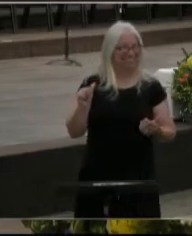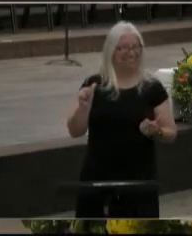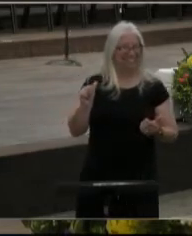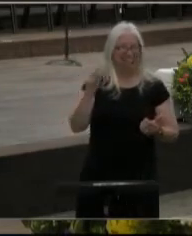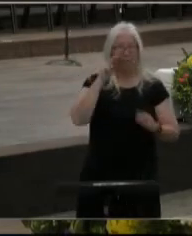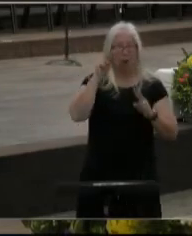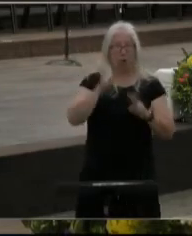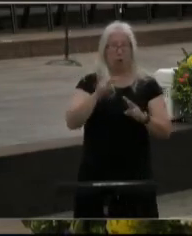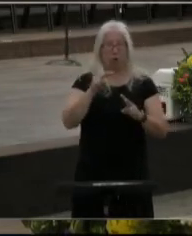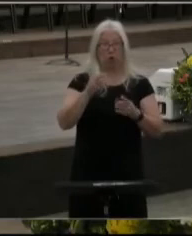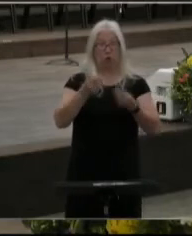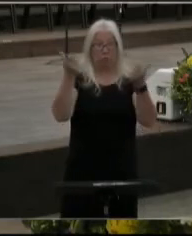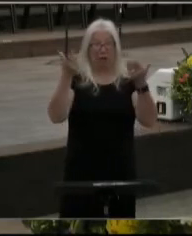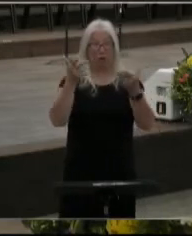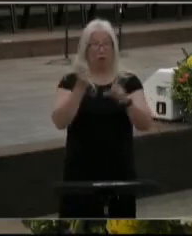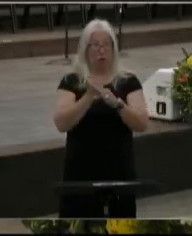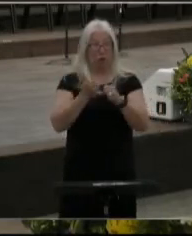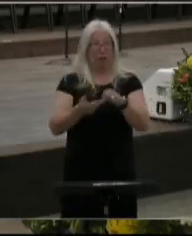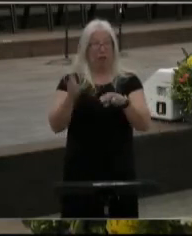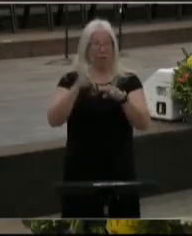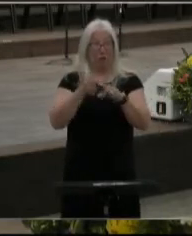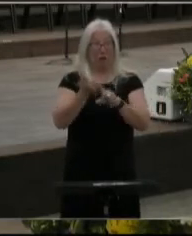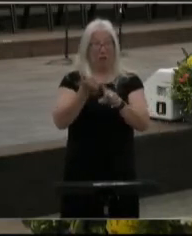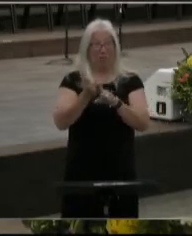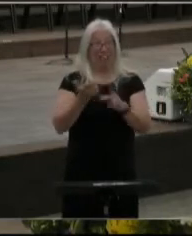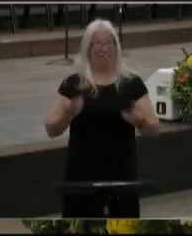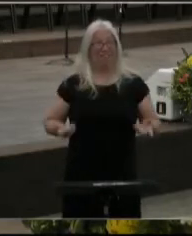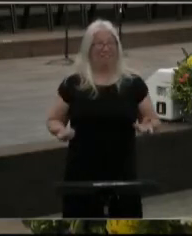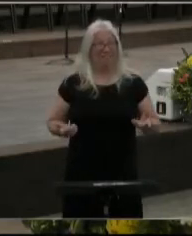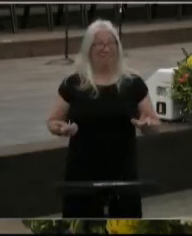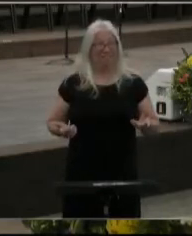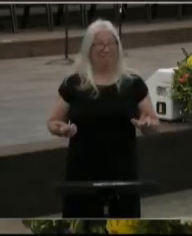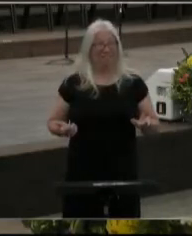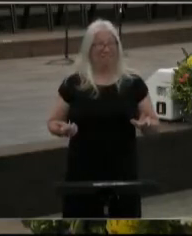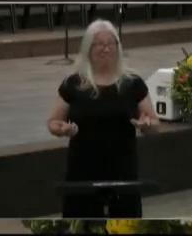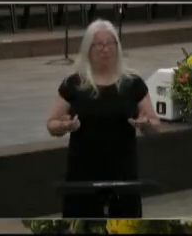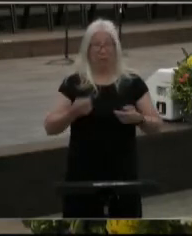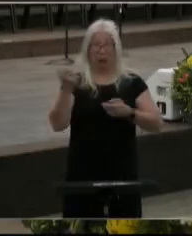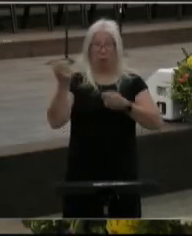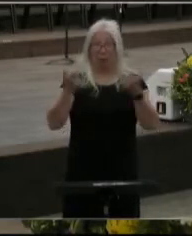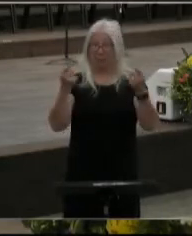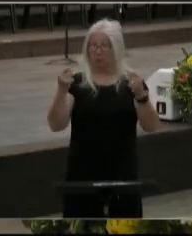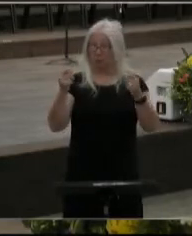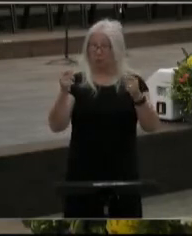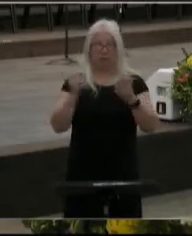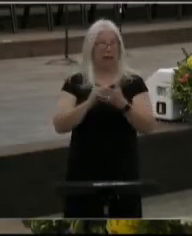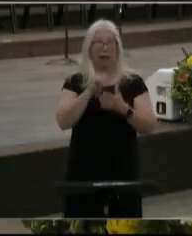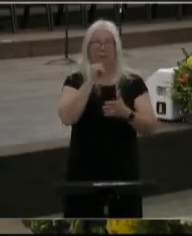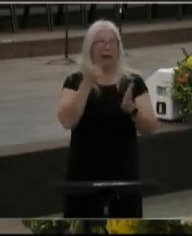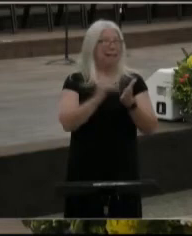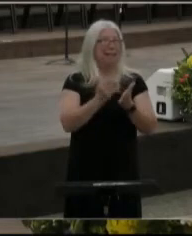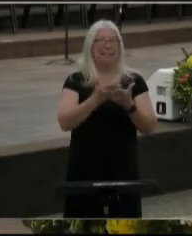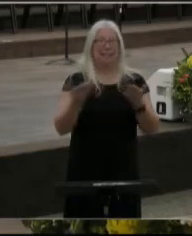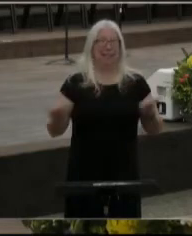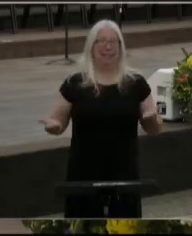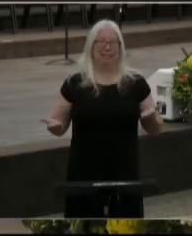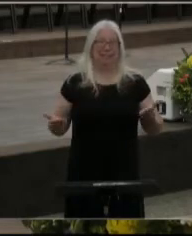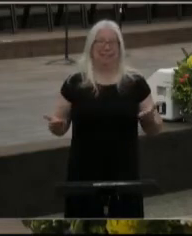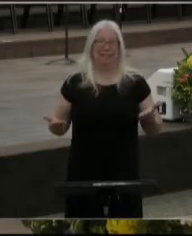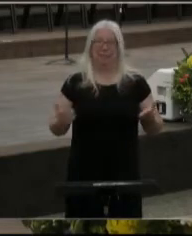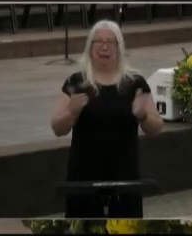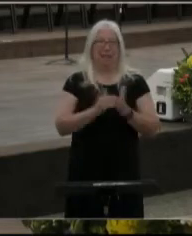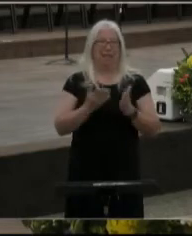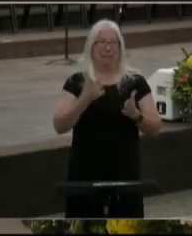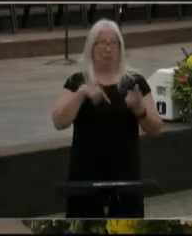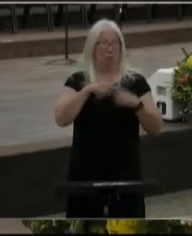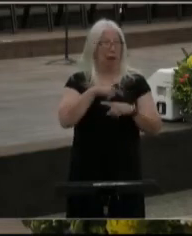If you looked at your spending, you get yourself a raise. You got rid of some of the toys. And again, I'm not against things. I'm not.